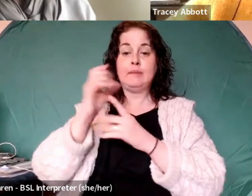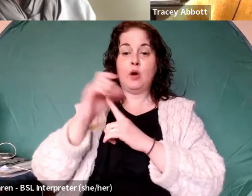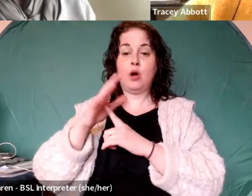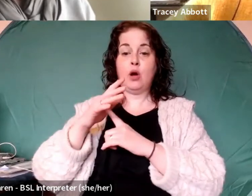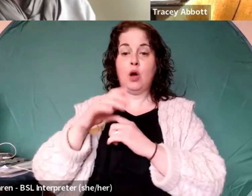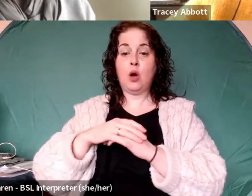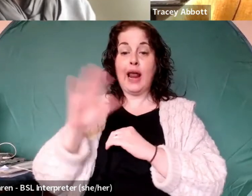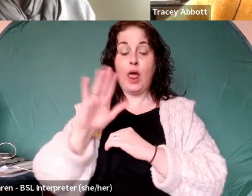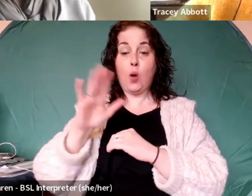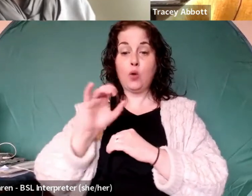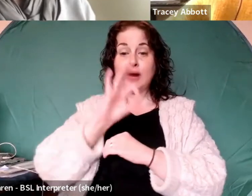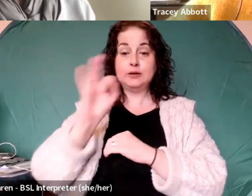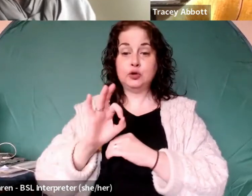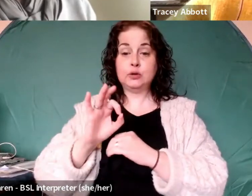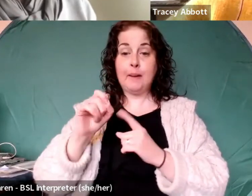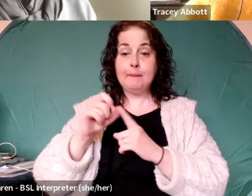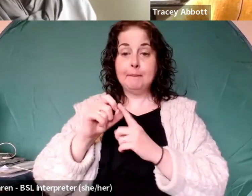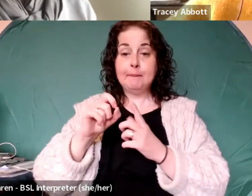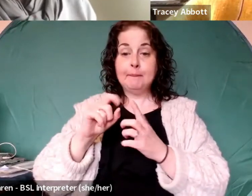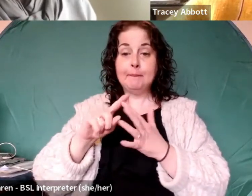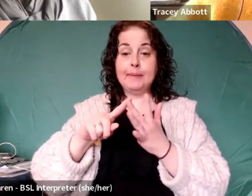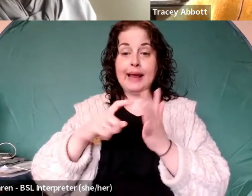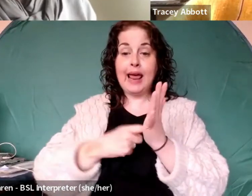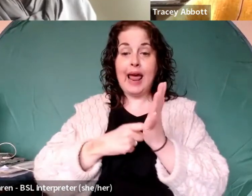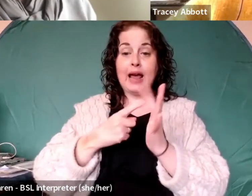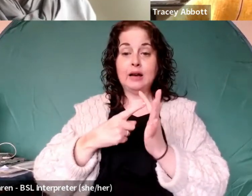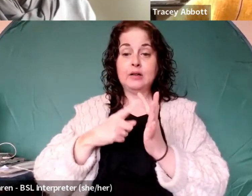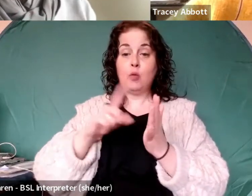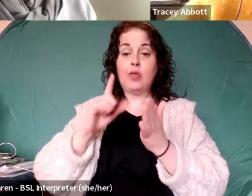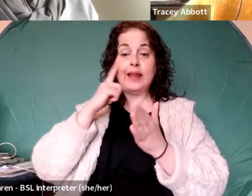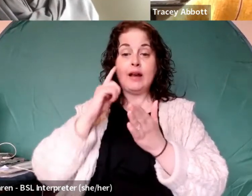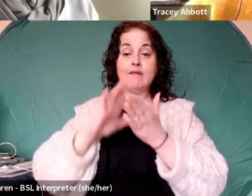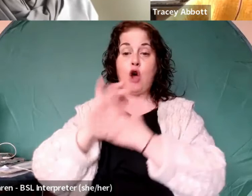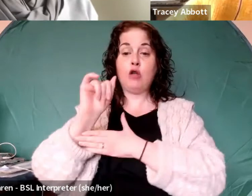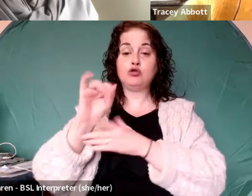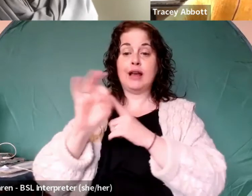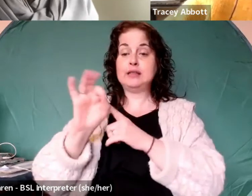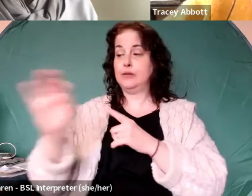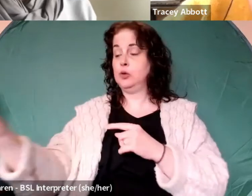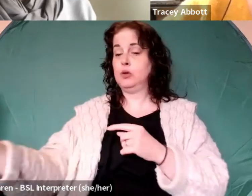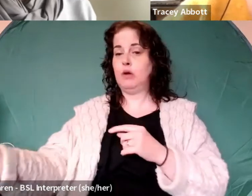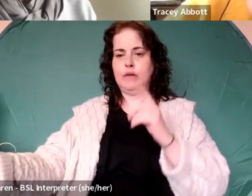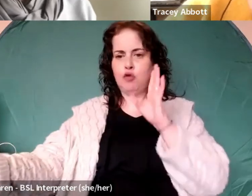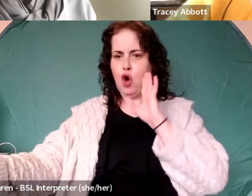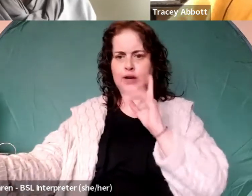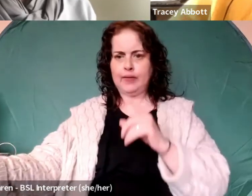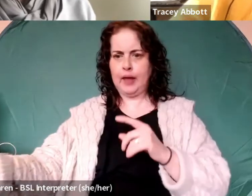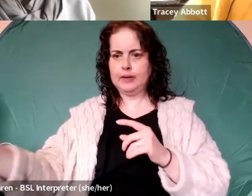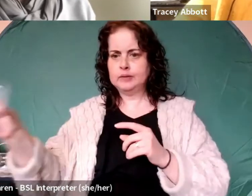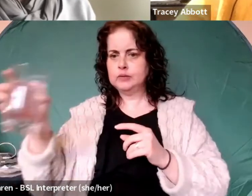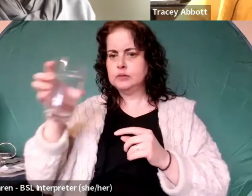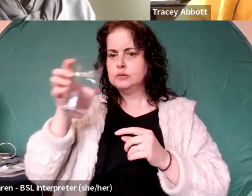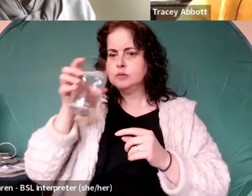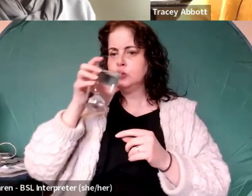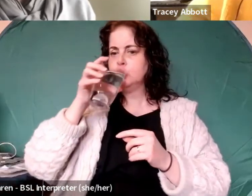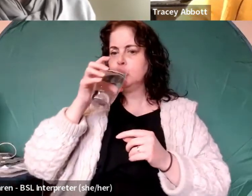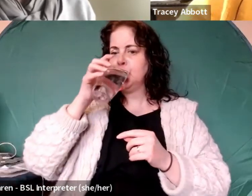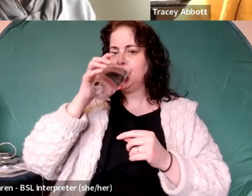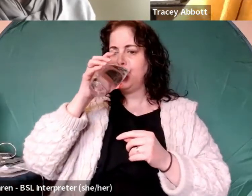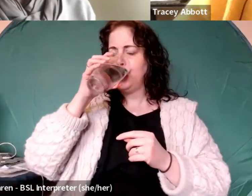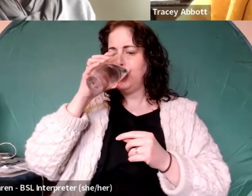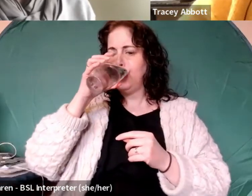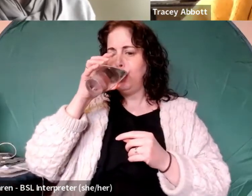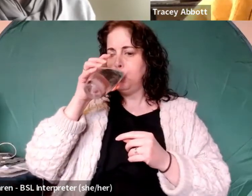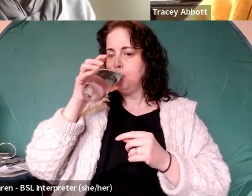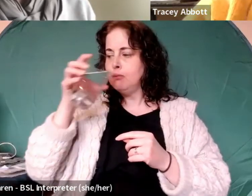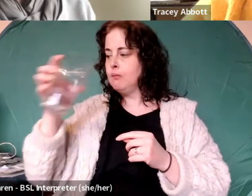Pierre, hello, didn't know you were on the call. What do you think of culture interviews? Oh, I've not heard of that one. What's a culture interview? Do you know what a culture